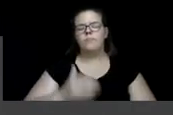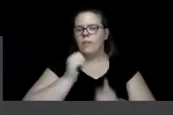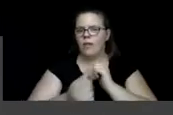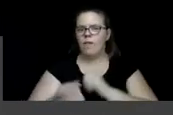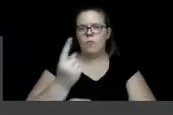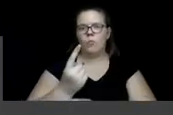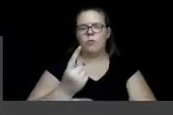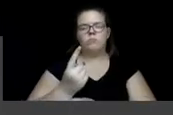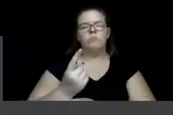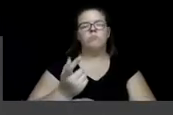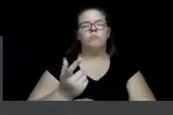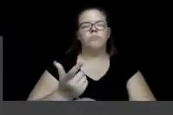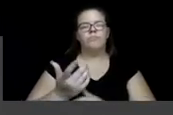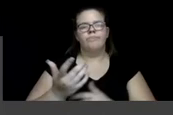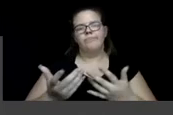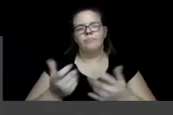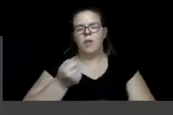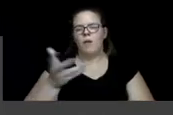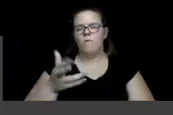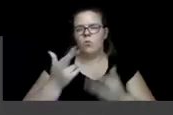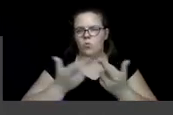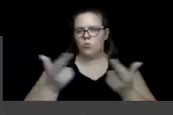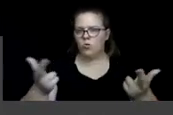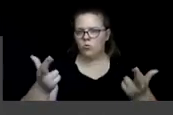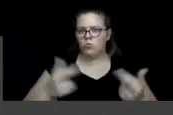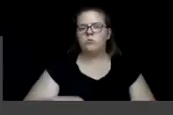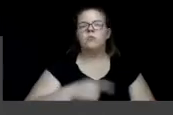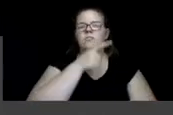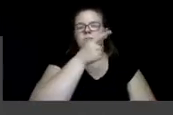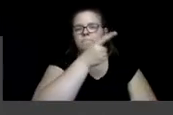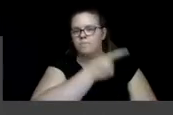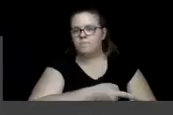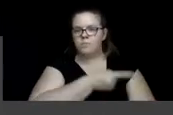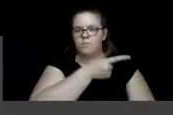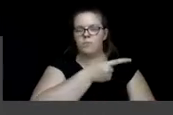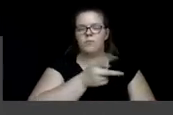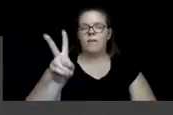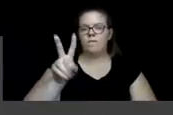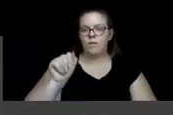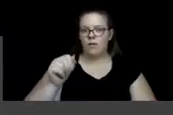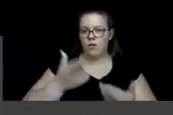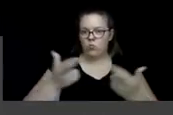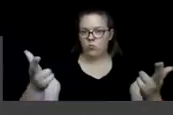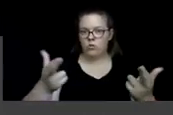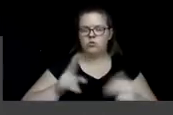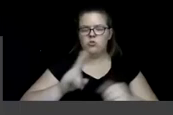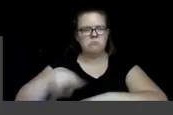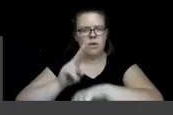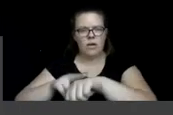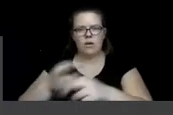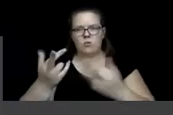everybody kind of a couple resources. So these are VA resources and national